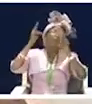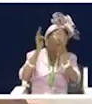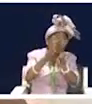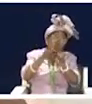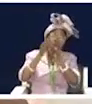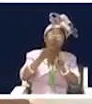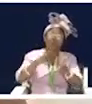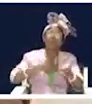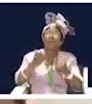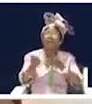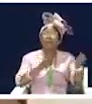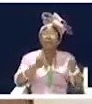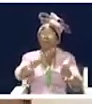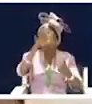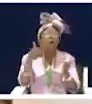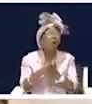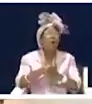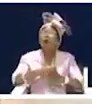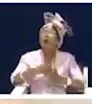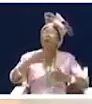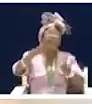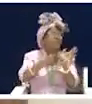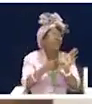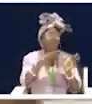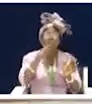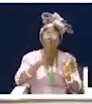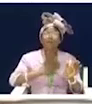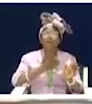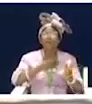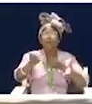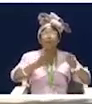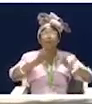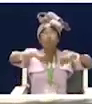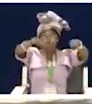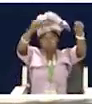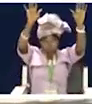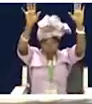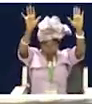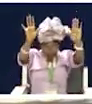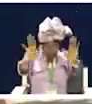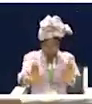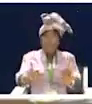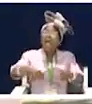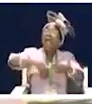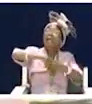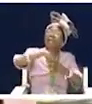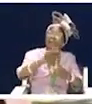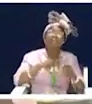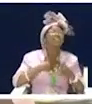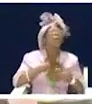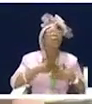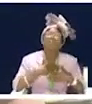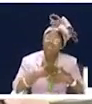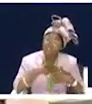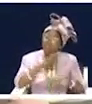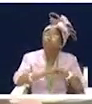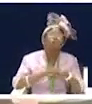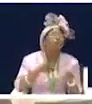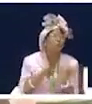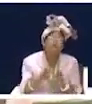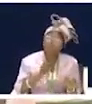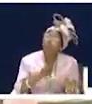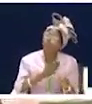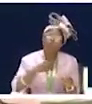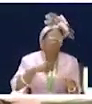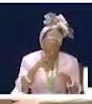screen, every part of the car. So we just had to surrender. I came out, I was saying, please don't kill us. We are